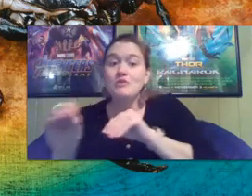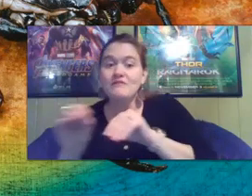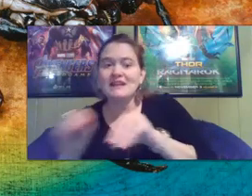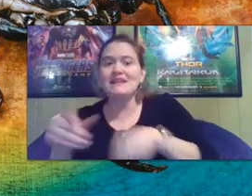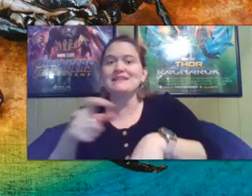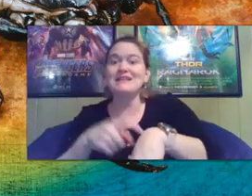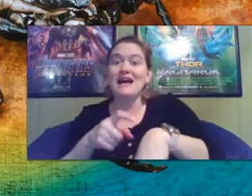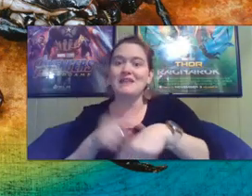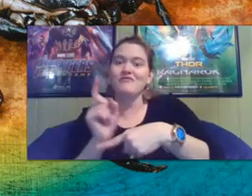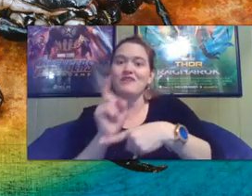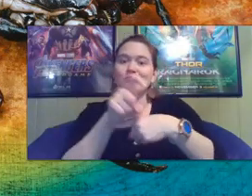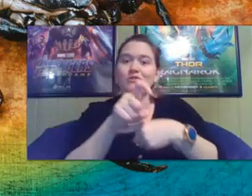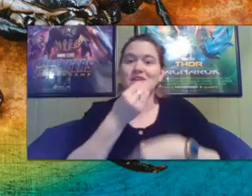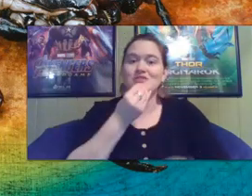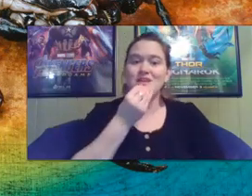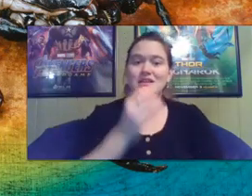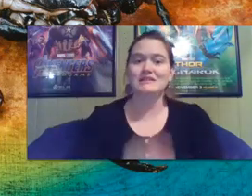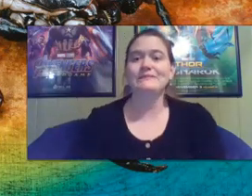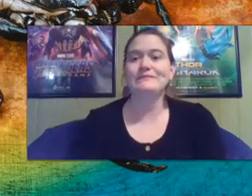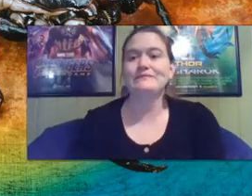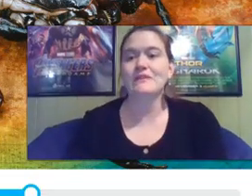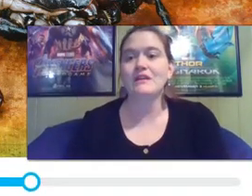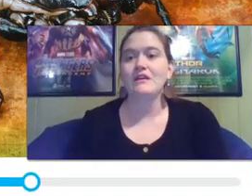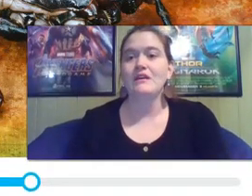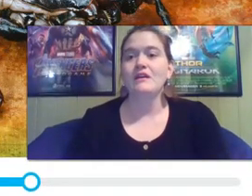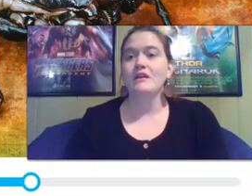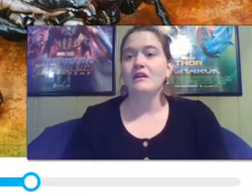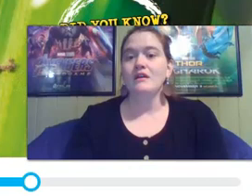from moving, and it's time for that scorpion to eat.